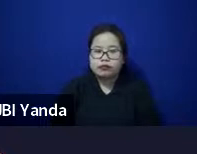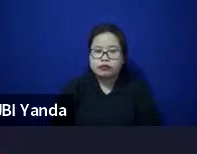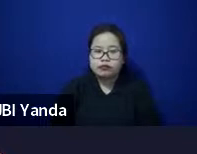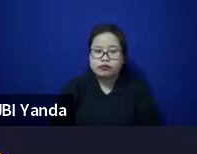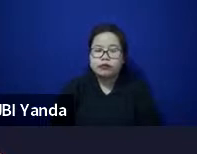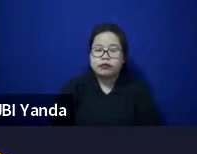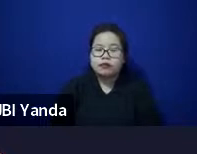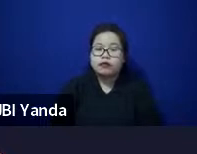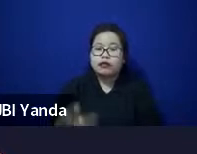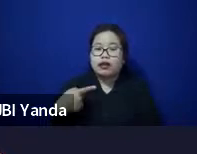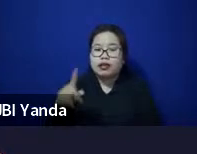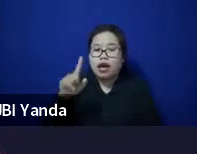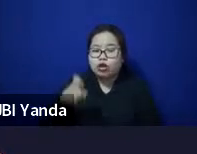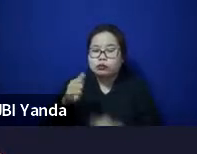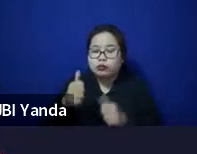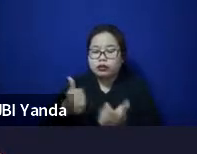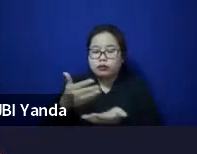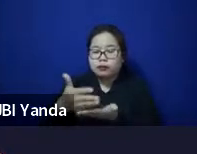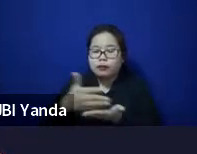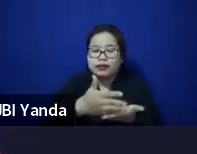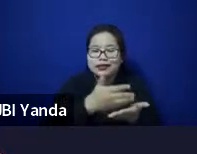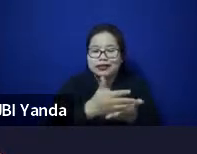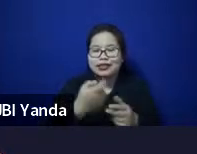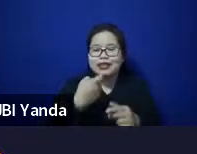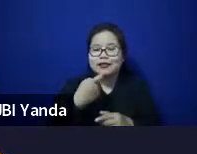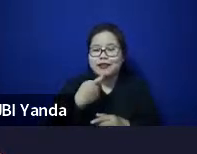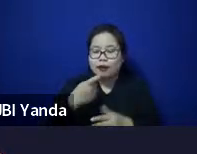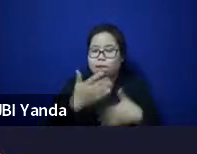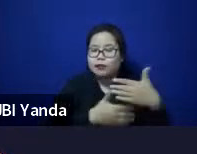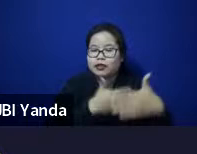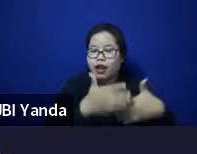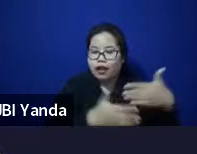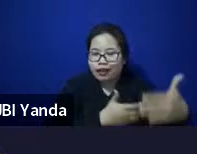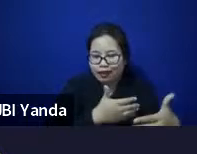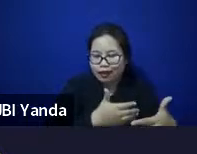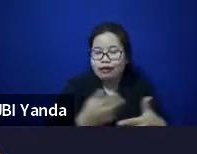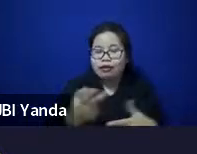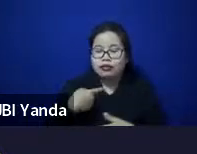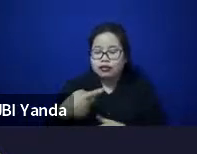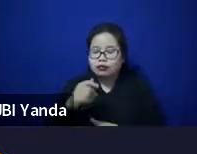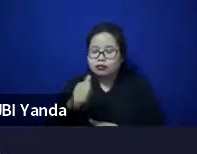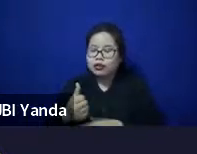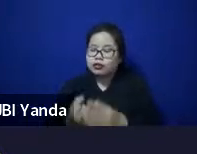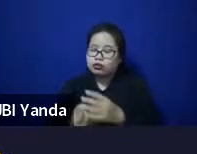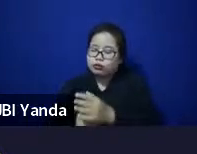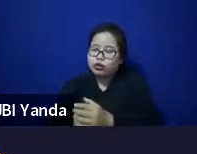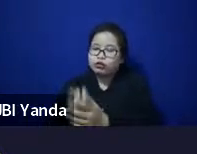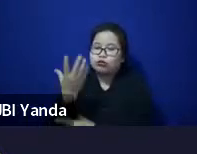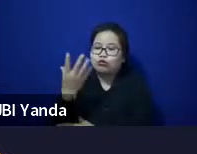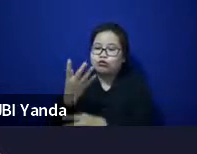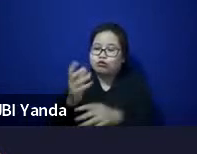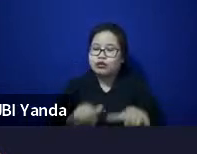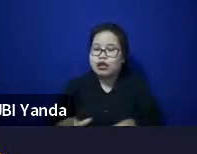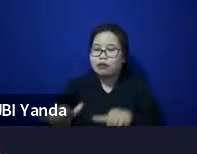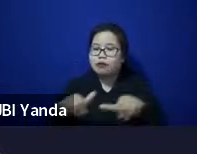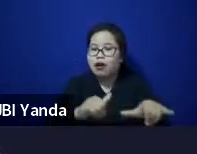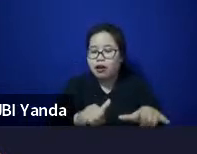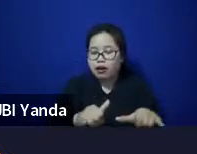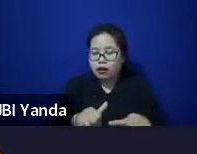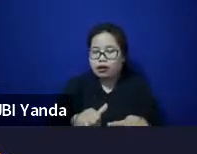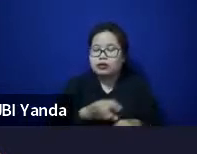this, we all grow together and we make a stronger community, a